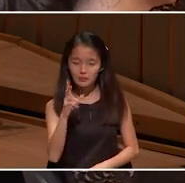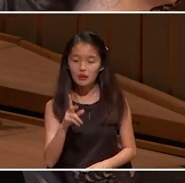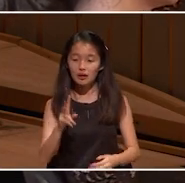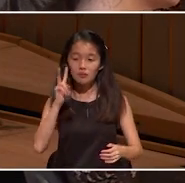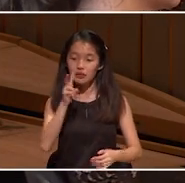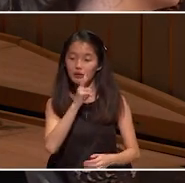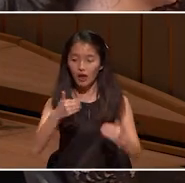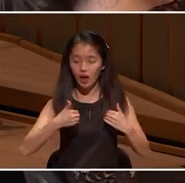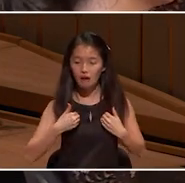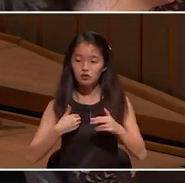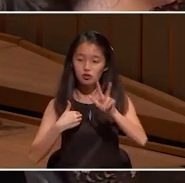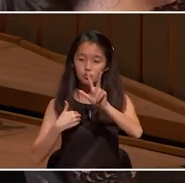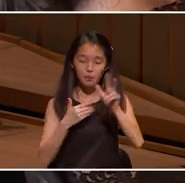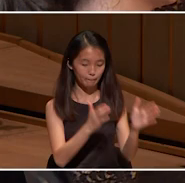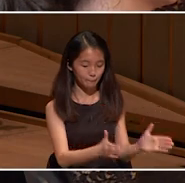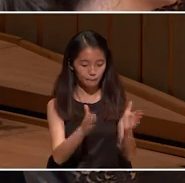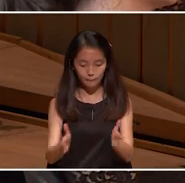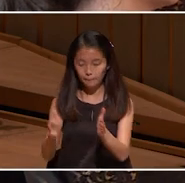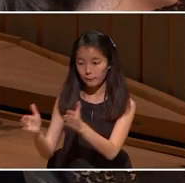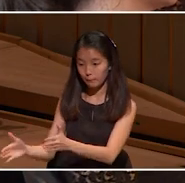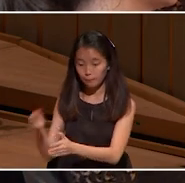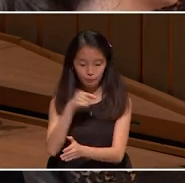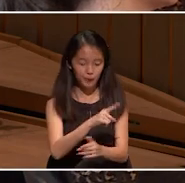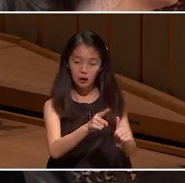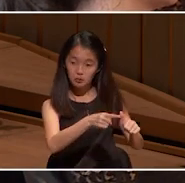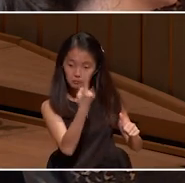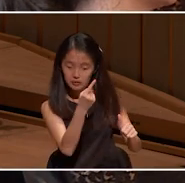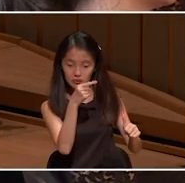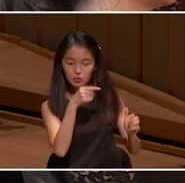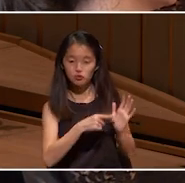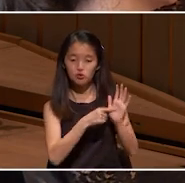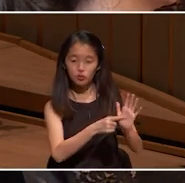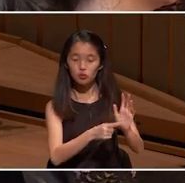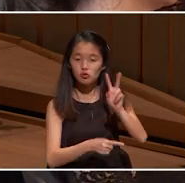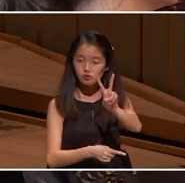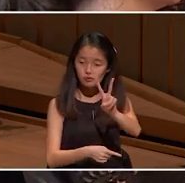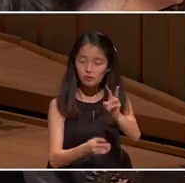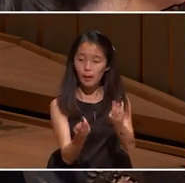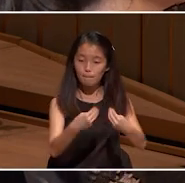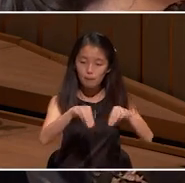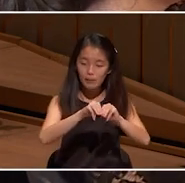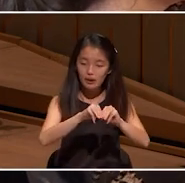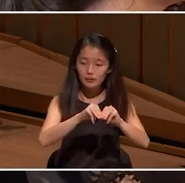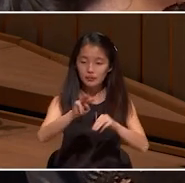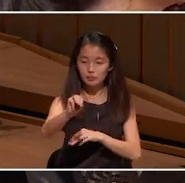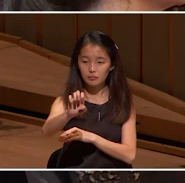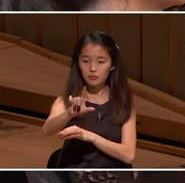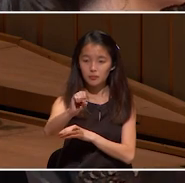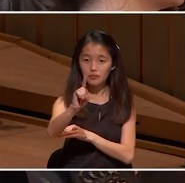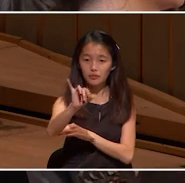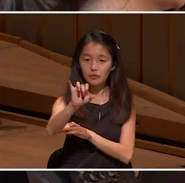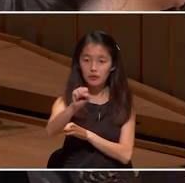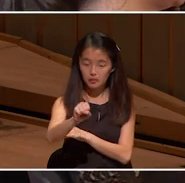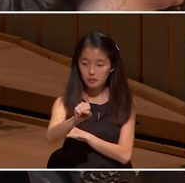violin concerto. The first movement features two main themes, two main melodies, which represent